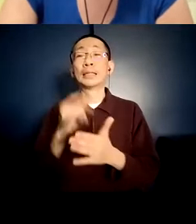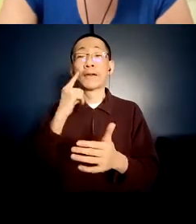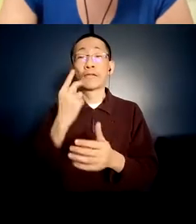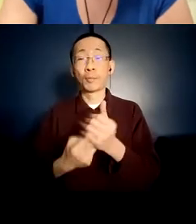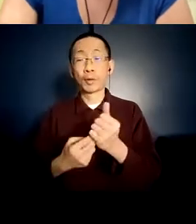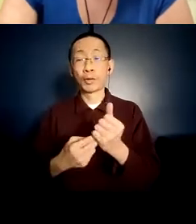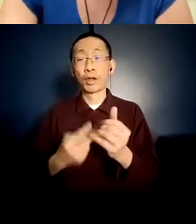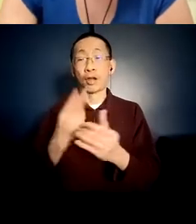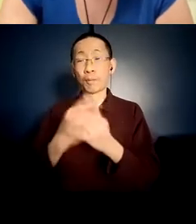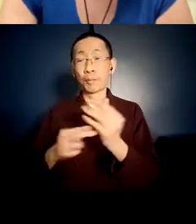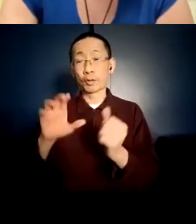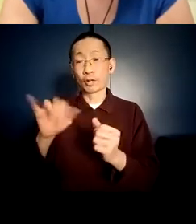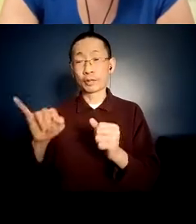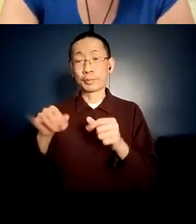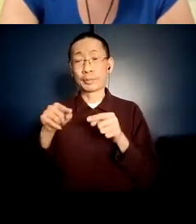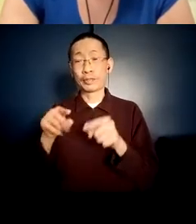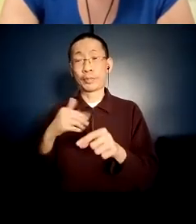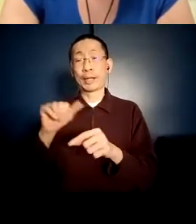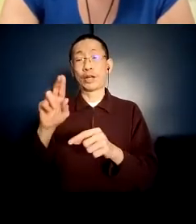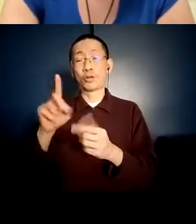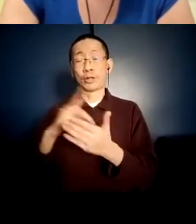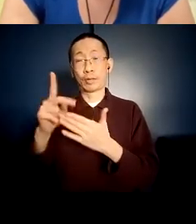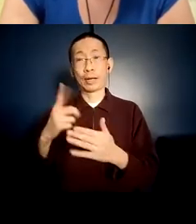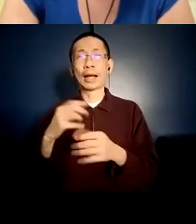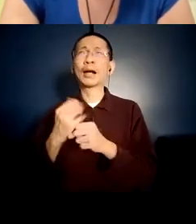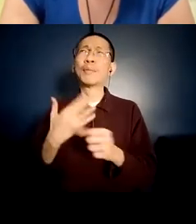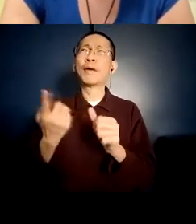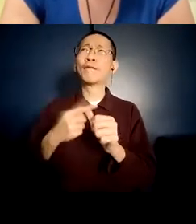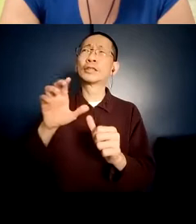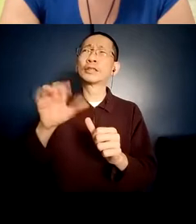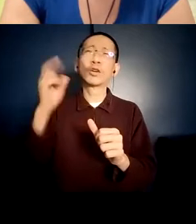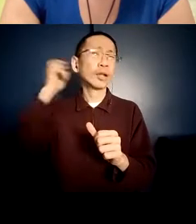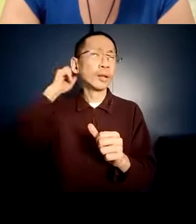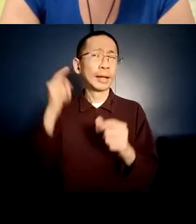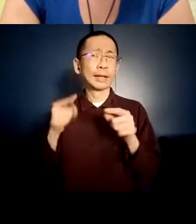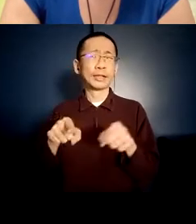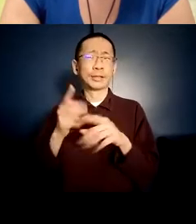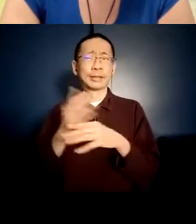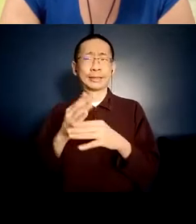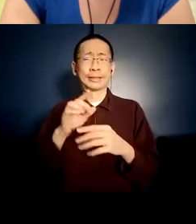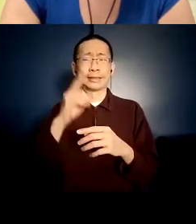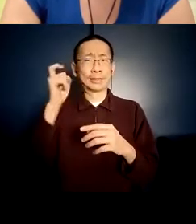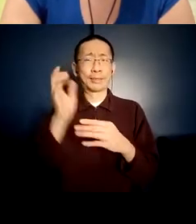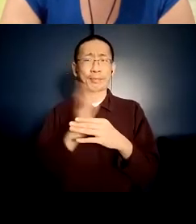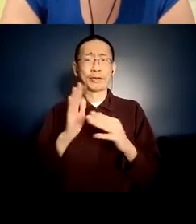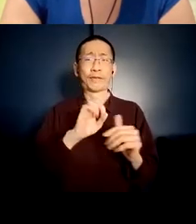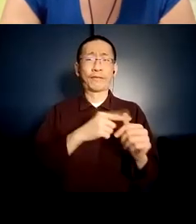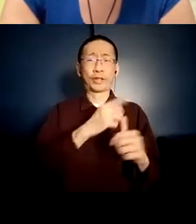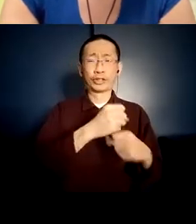both cochlear implants during my AUD program. I got my first cochlear implant during the summer between my first and second years of